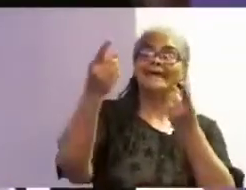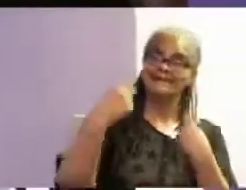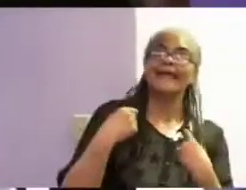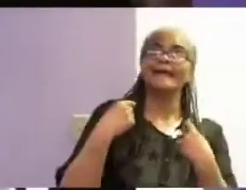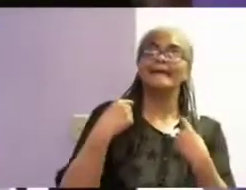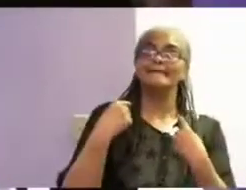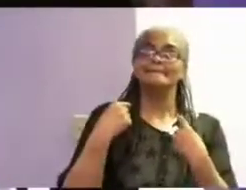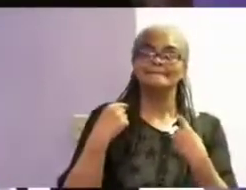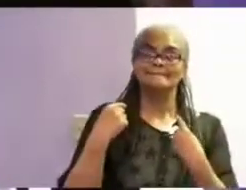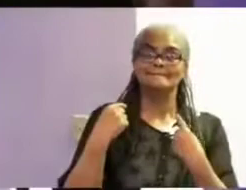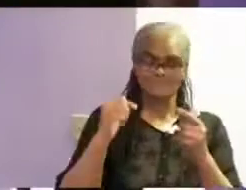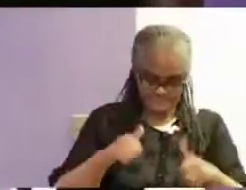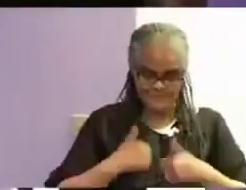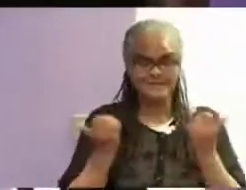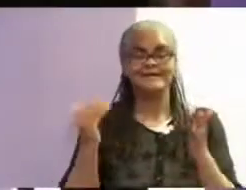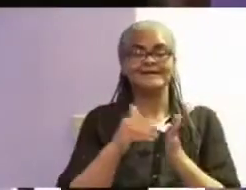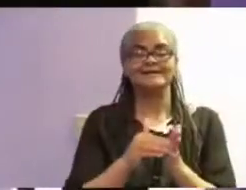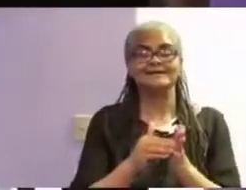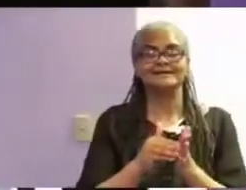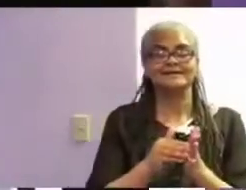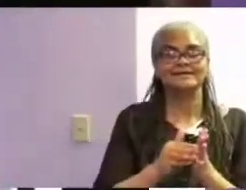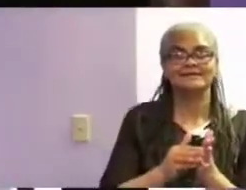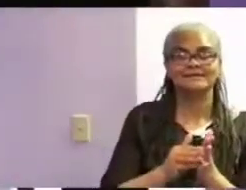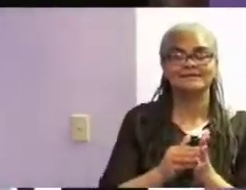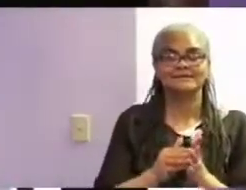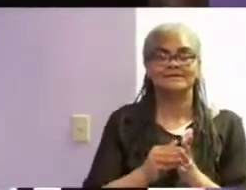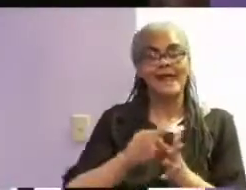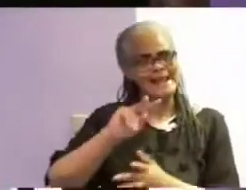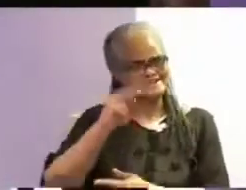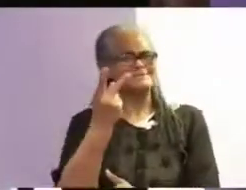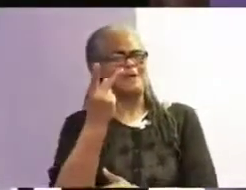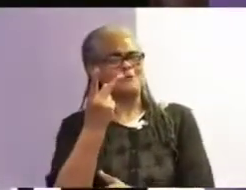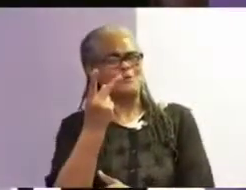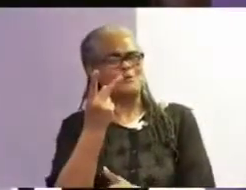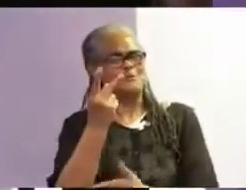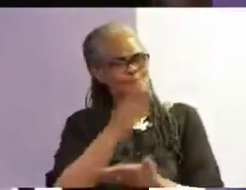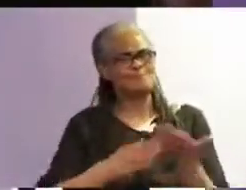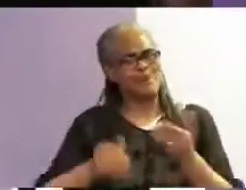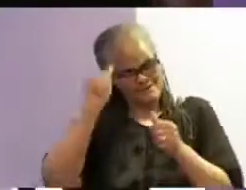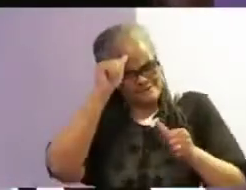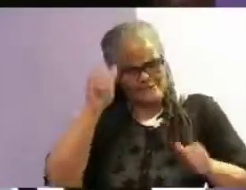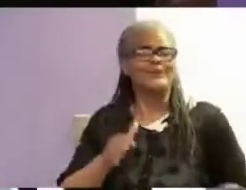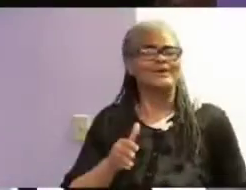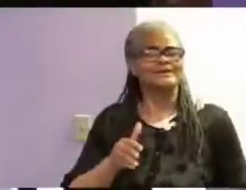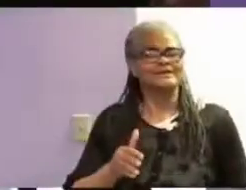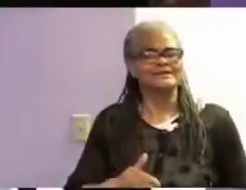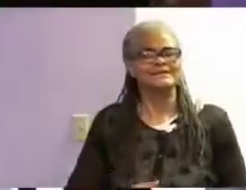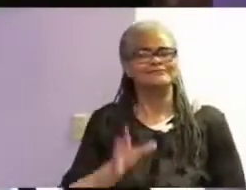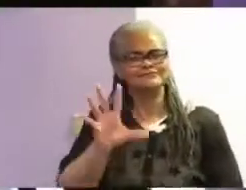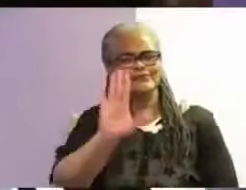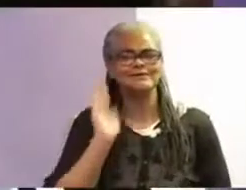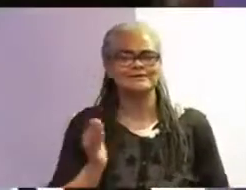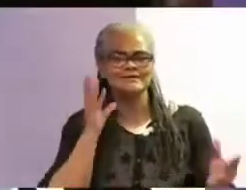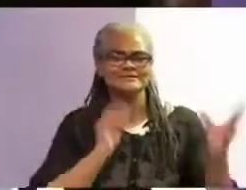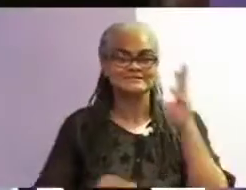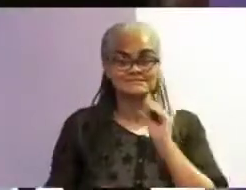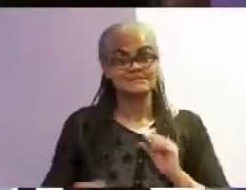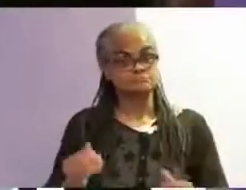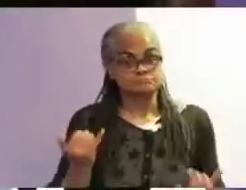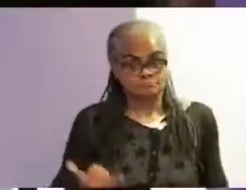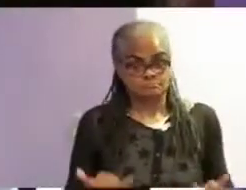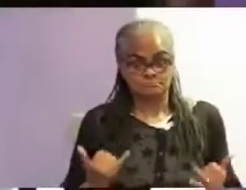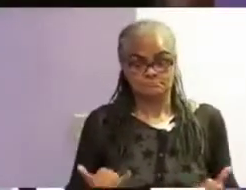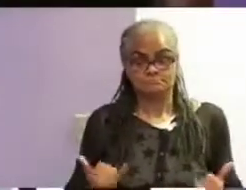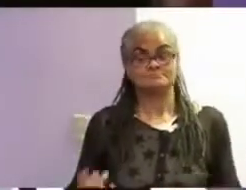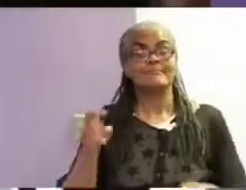life. He got double for what he was going through. Glory to God. As I take my seat, I